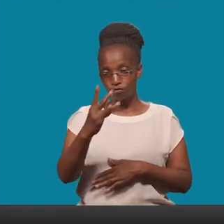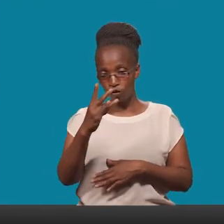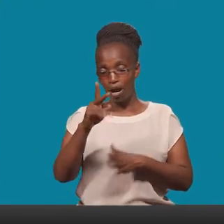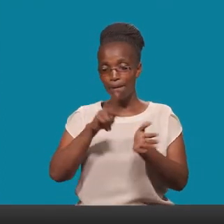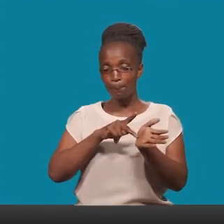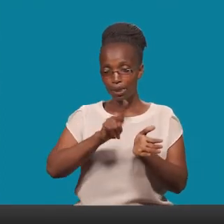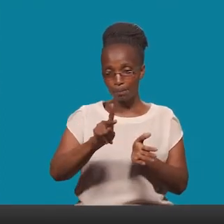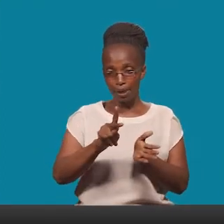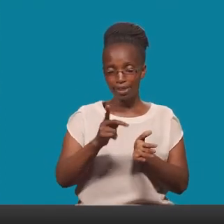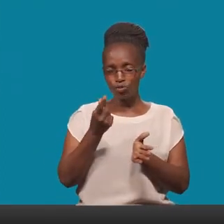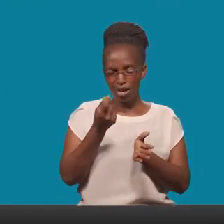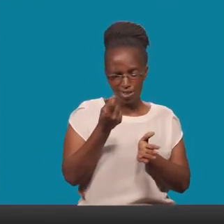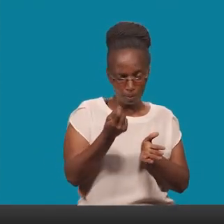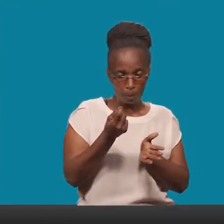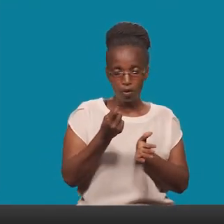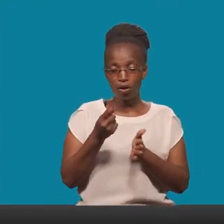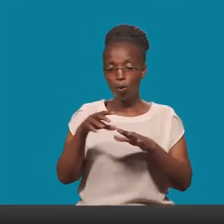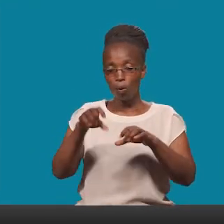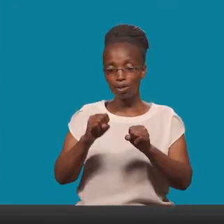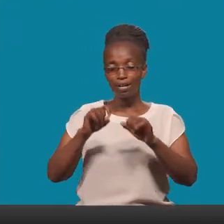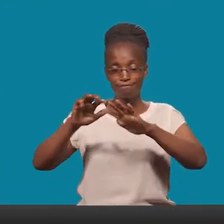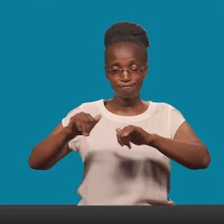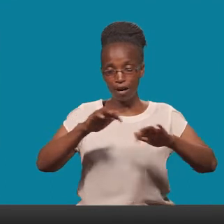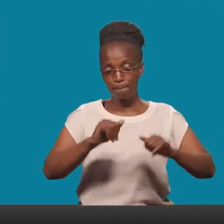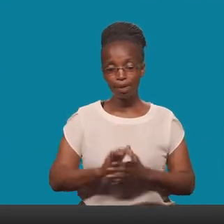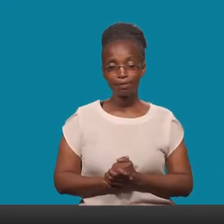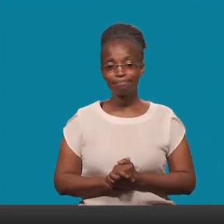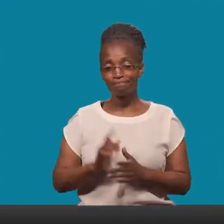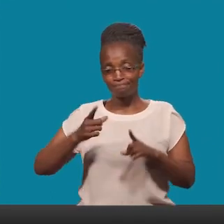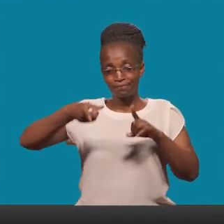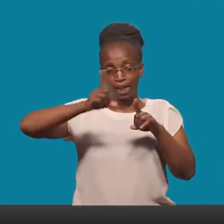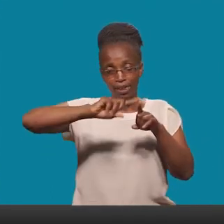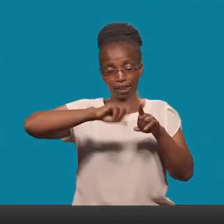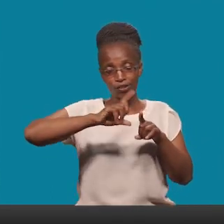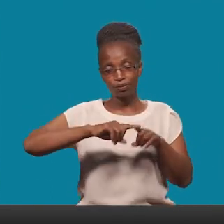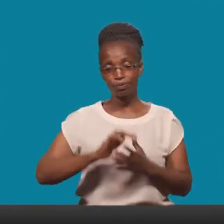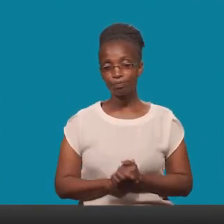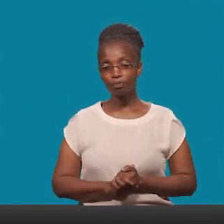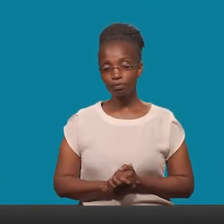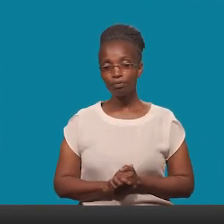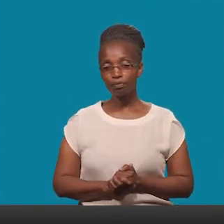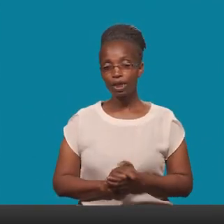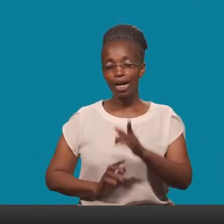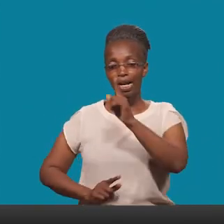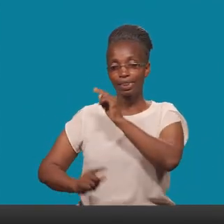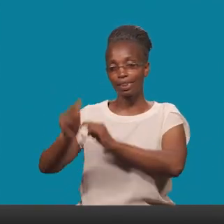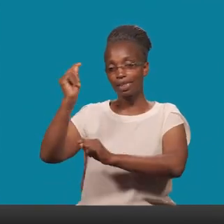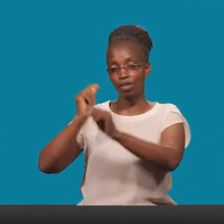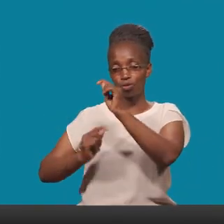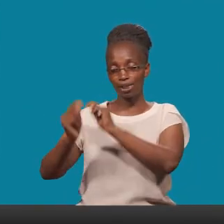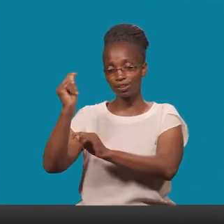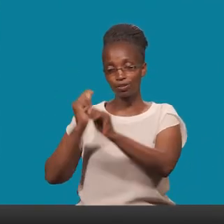454 billion have been paid to our smallholder tea farmers. In addition, ladies and